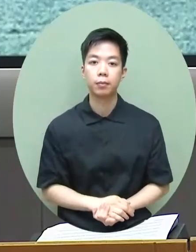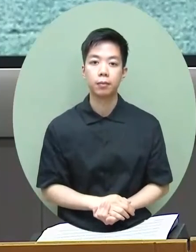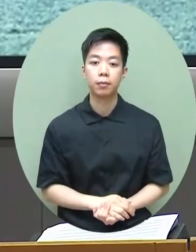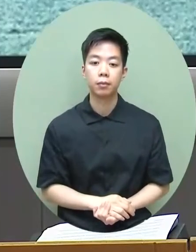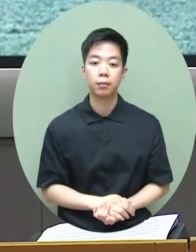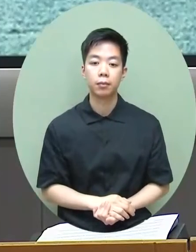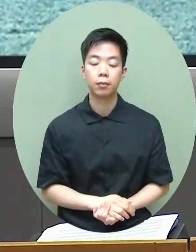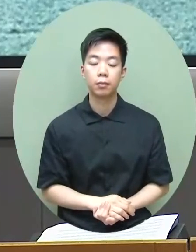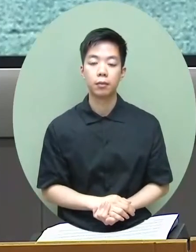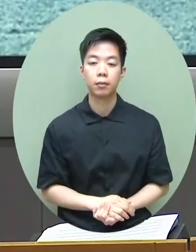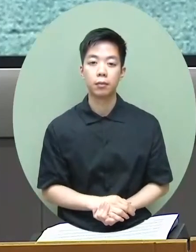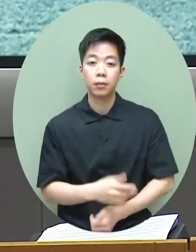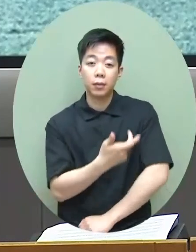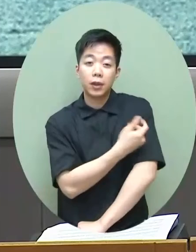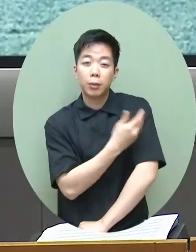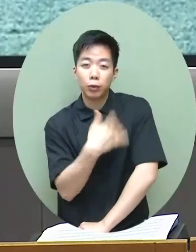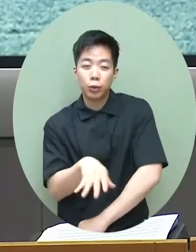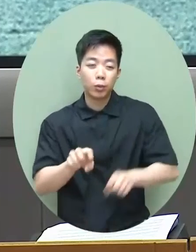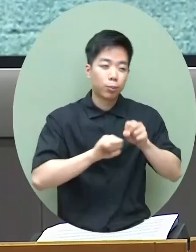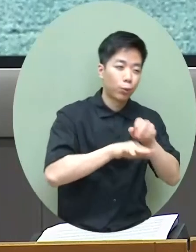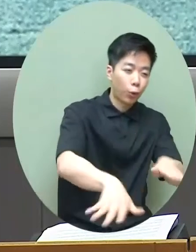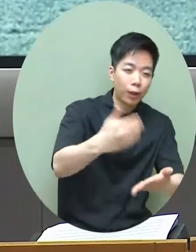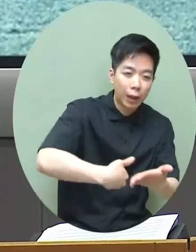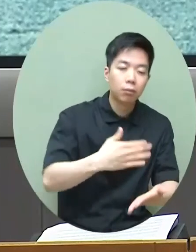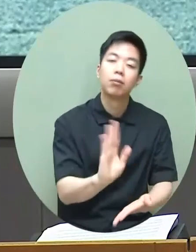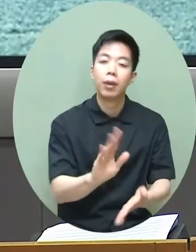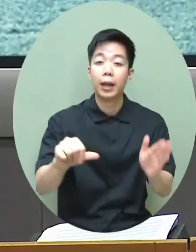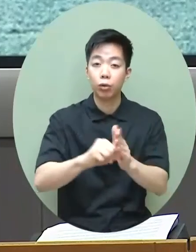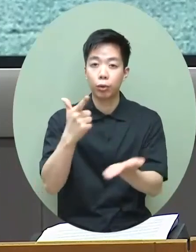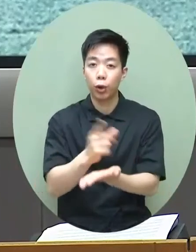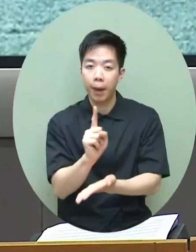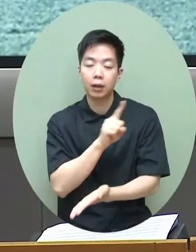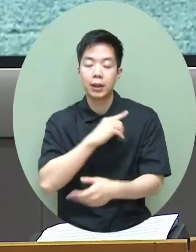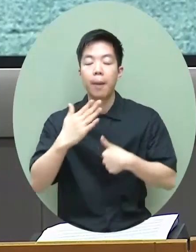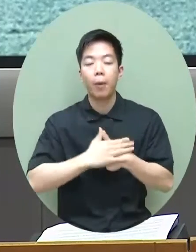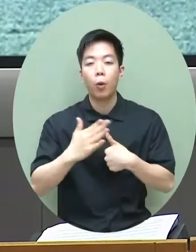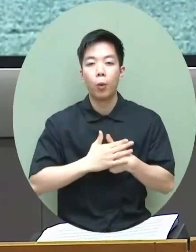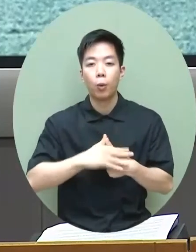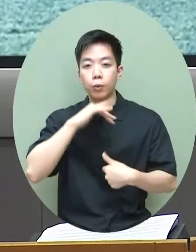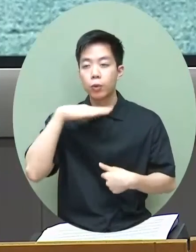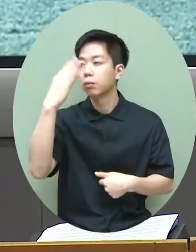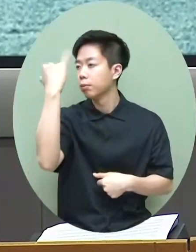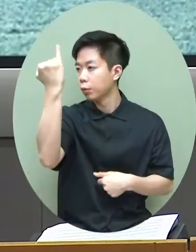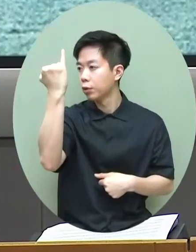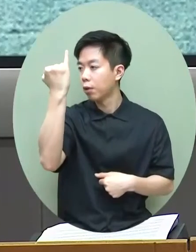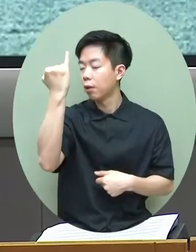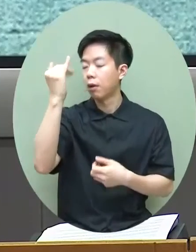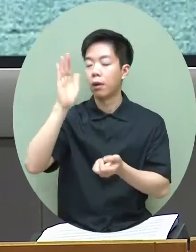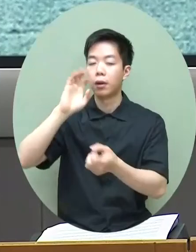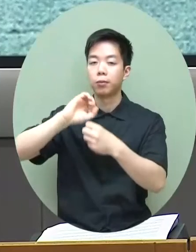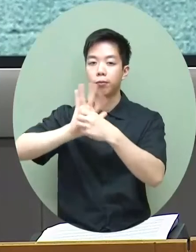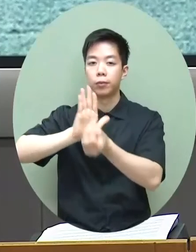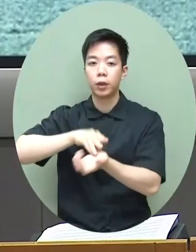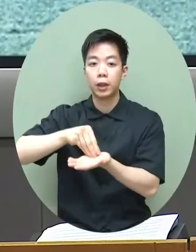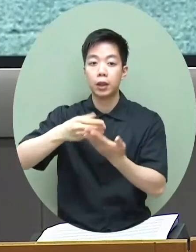receiving the vaccine instead of yourself. The point is, vaccine seeks to reduce infection and also